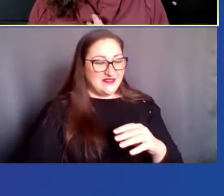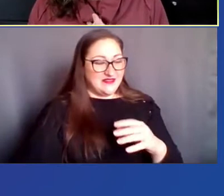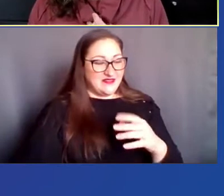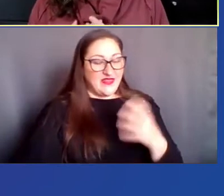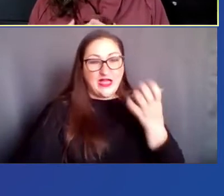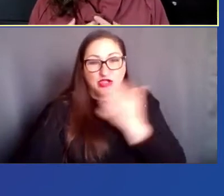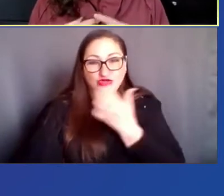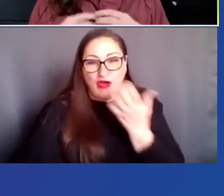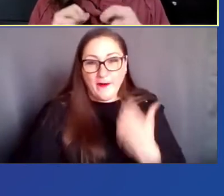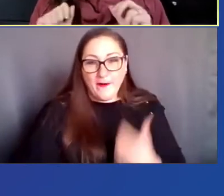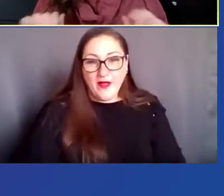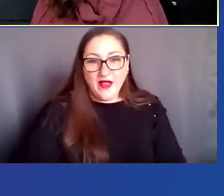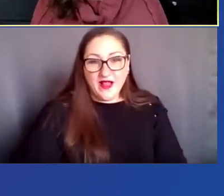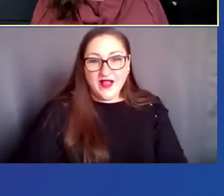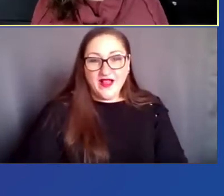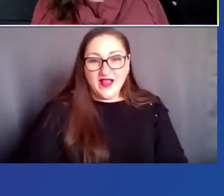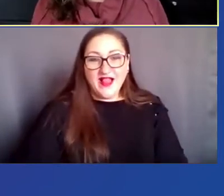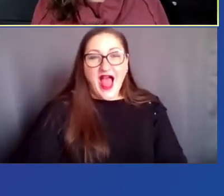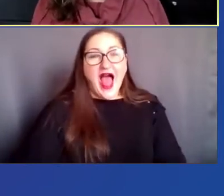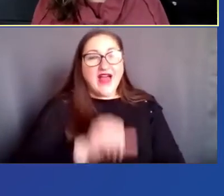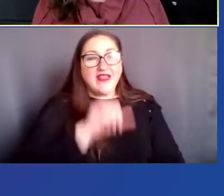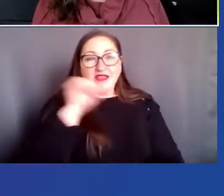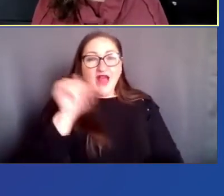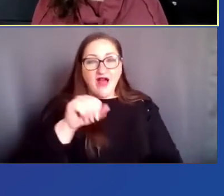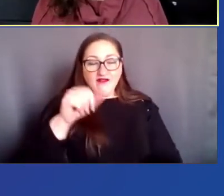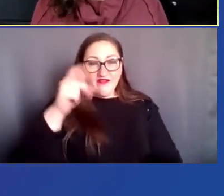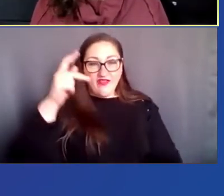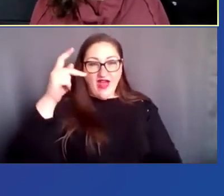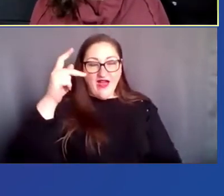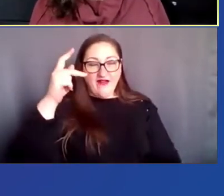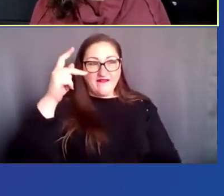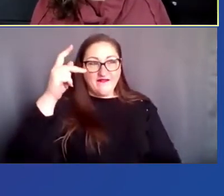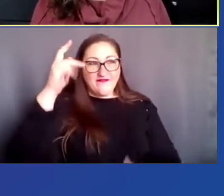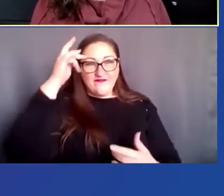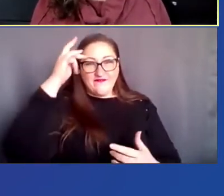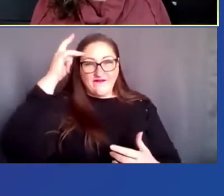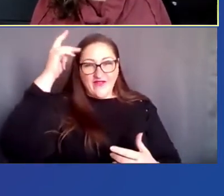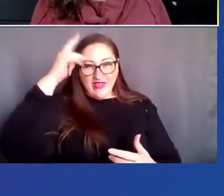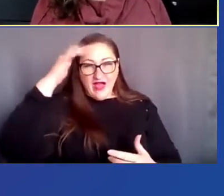that feeling of philosophy of sending everybody to their own voices.